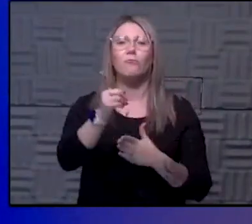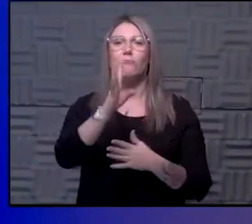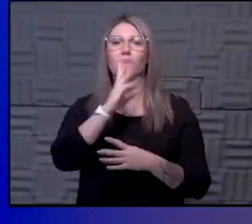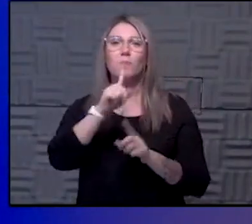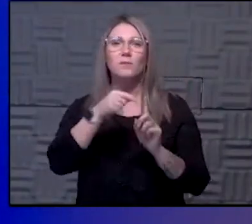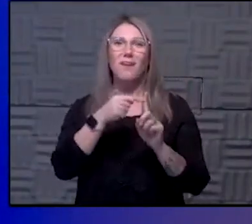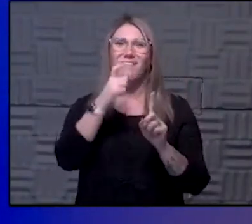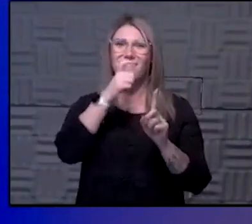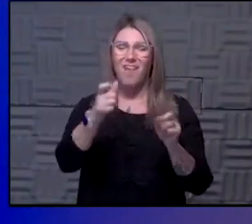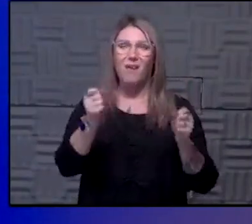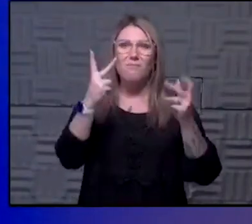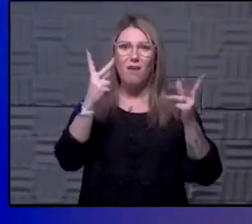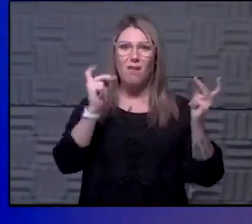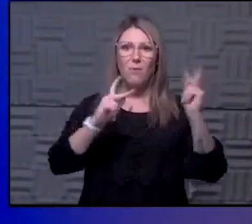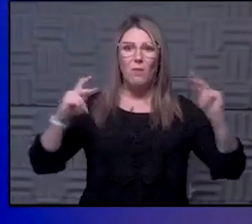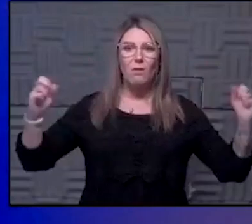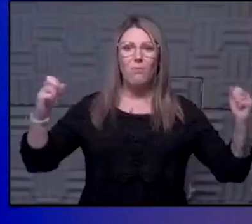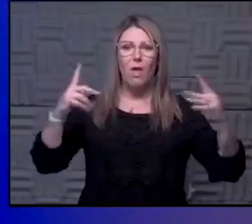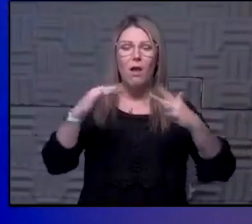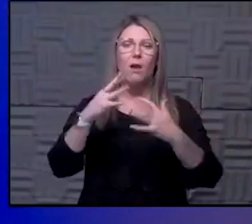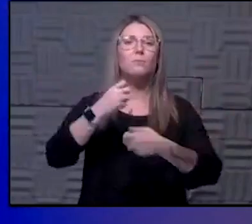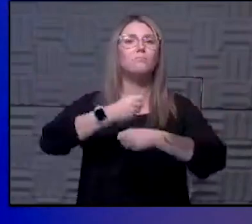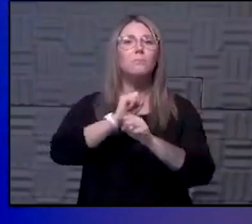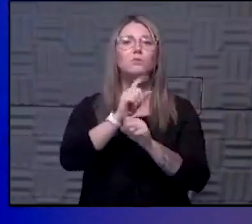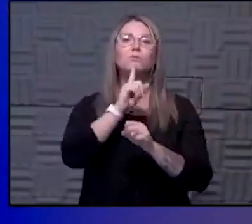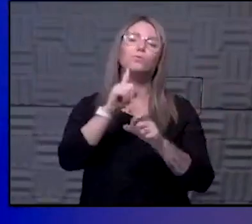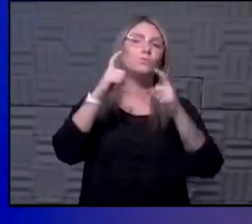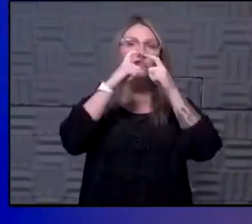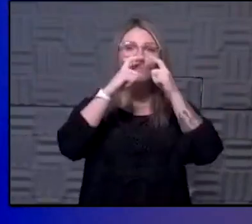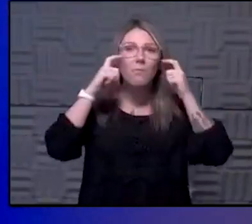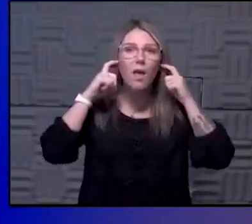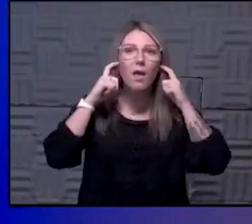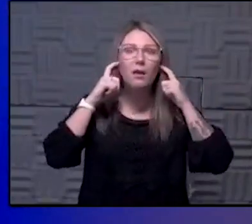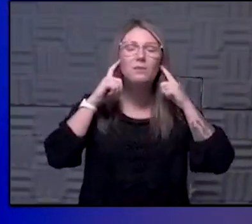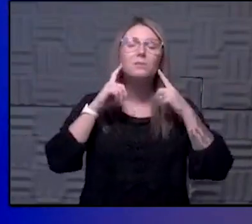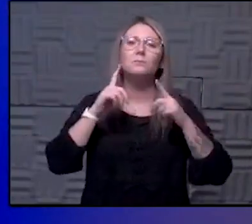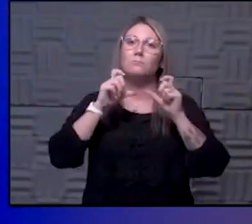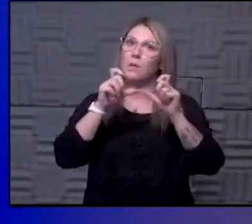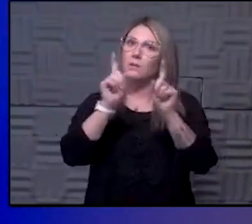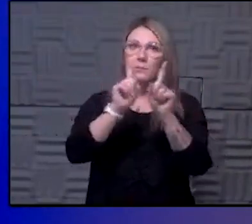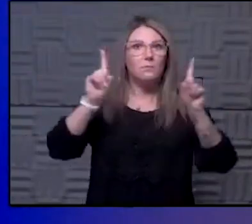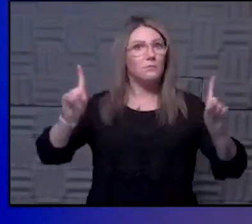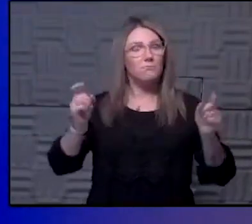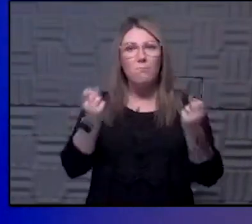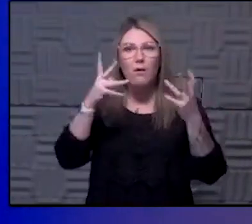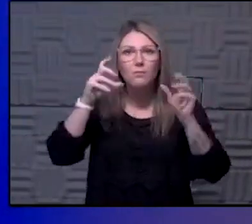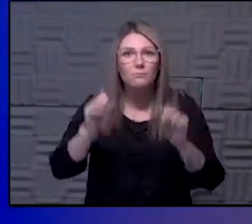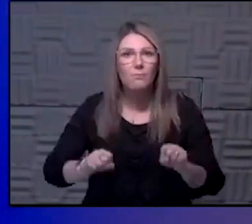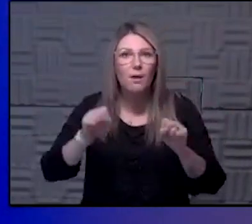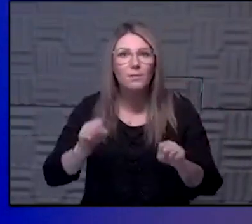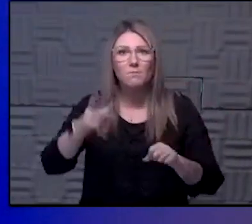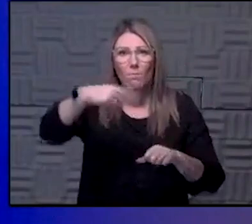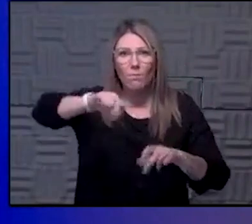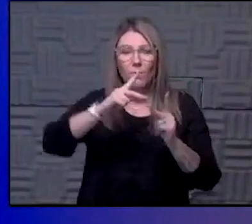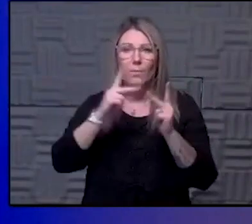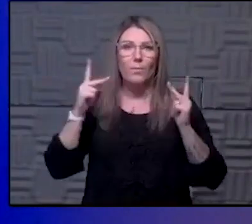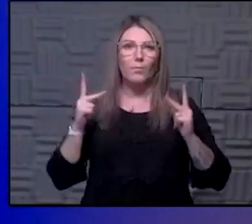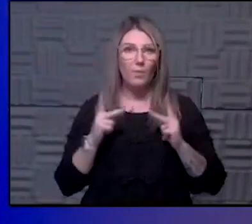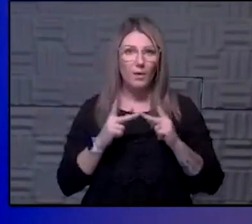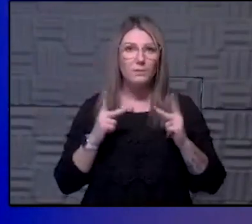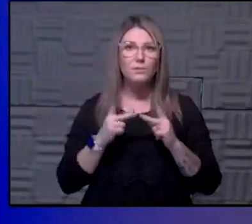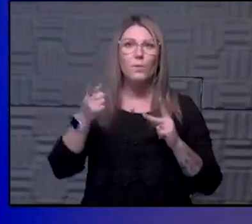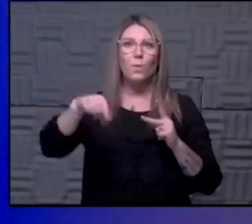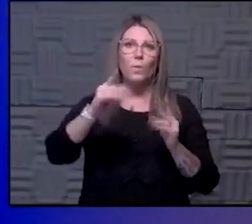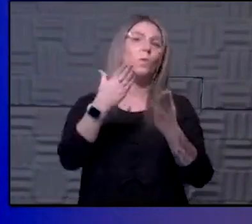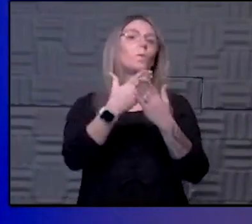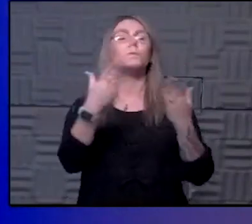De-densification, making sure you can mask and keep the distance as much as possible in those places. Those things